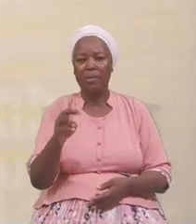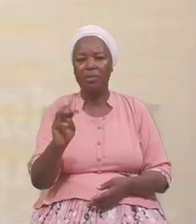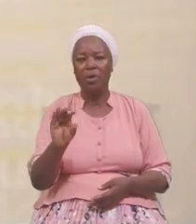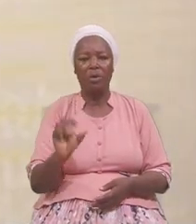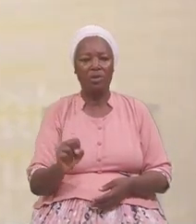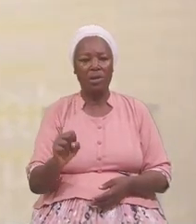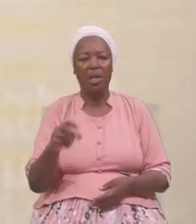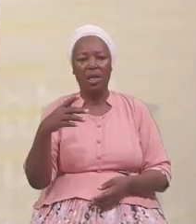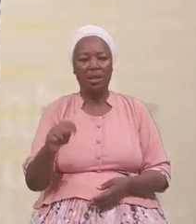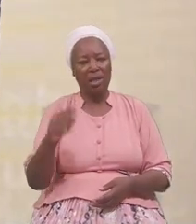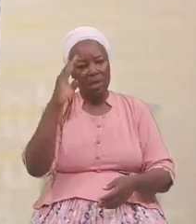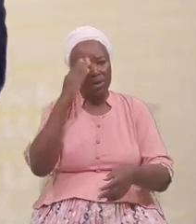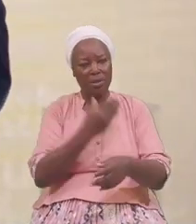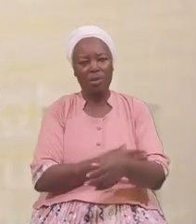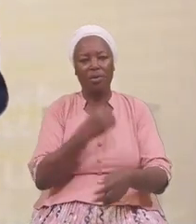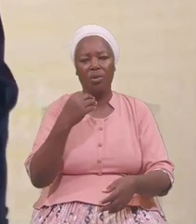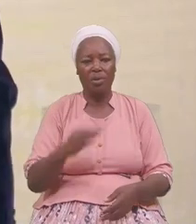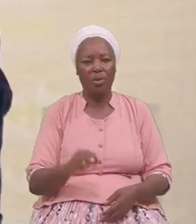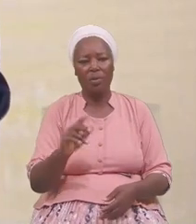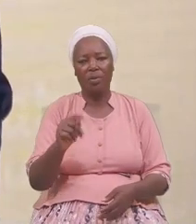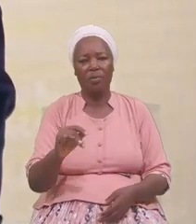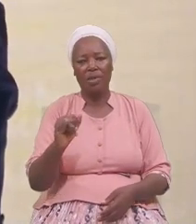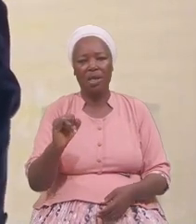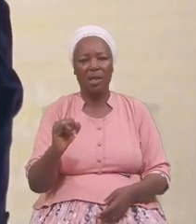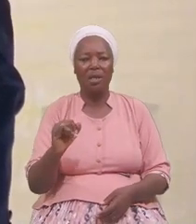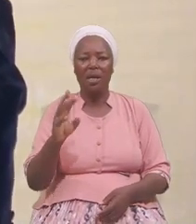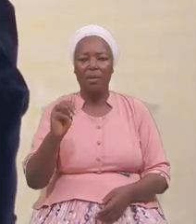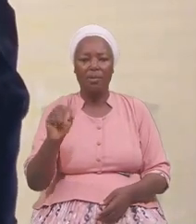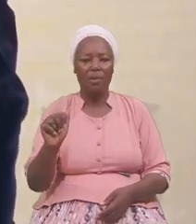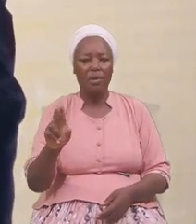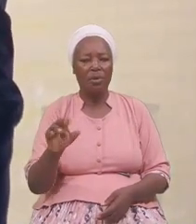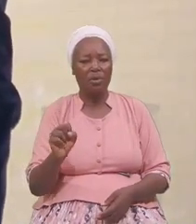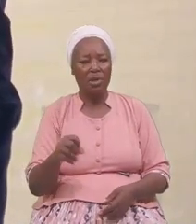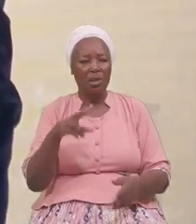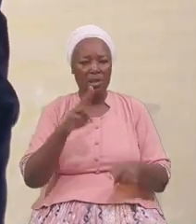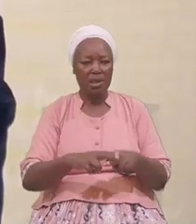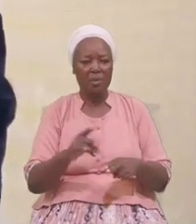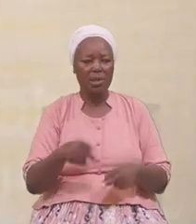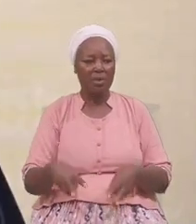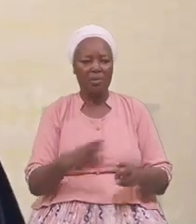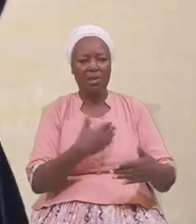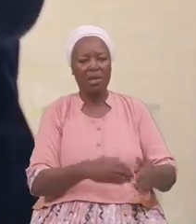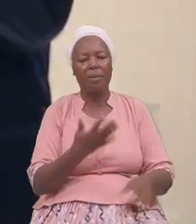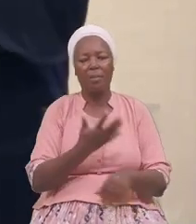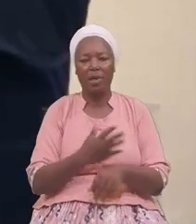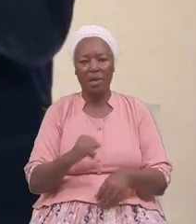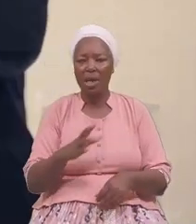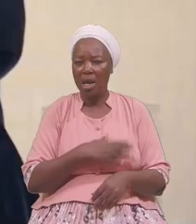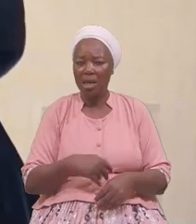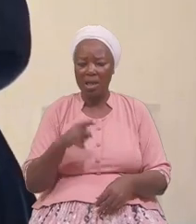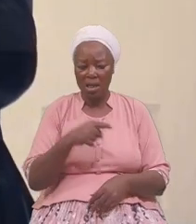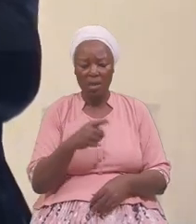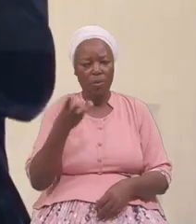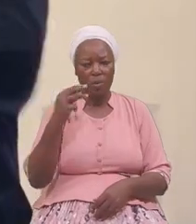son of Timaeus, sat by the wayside begging. And he was the only